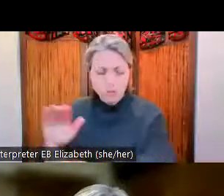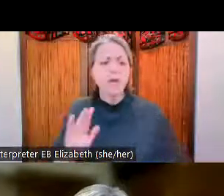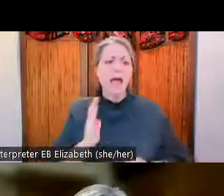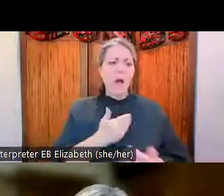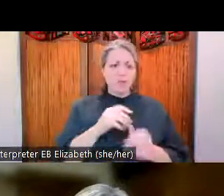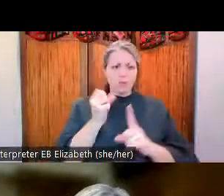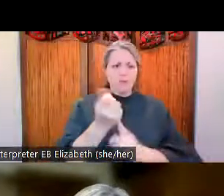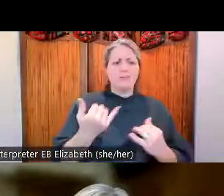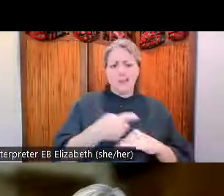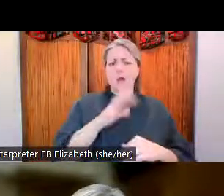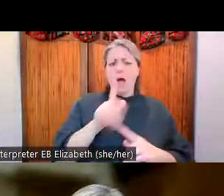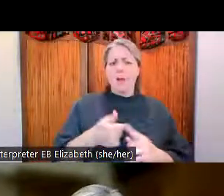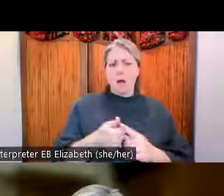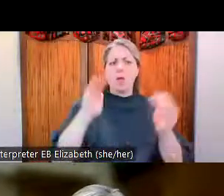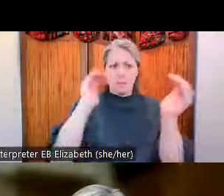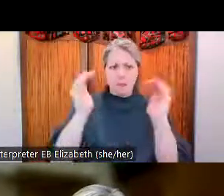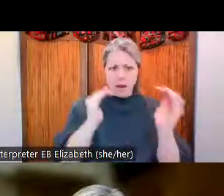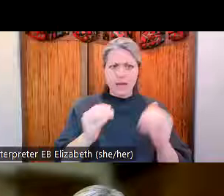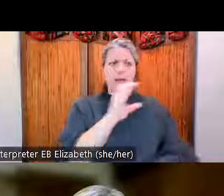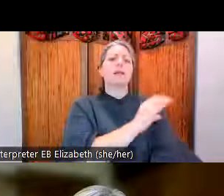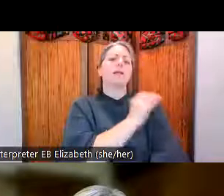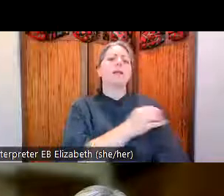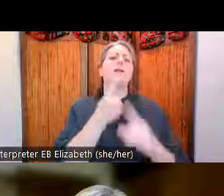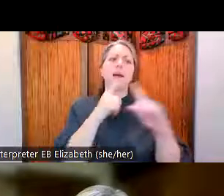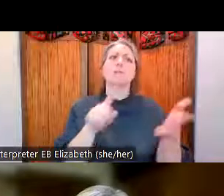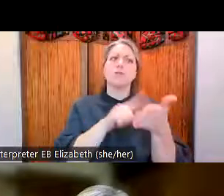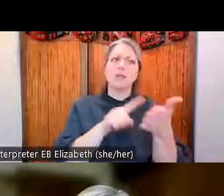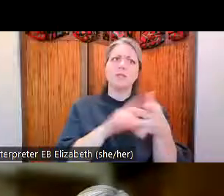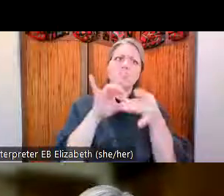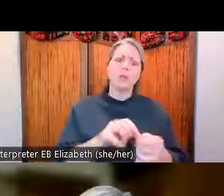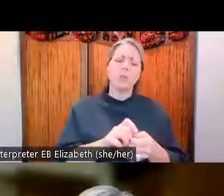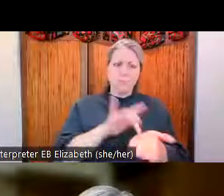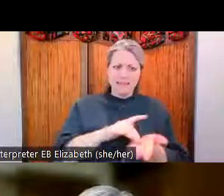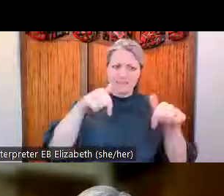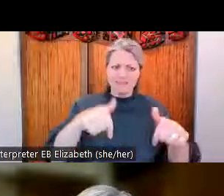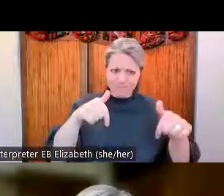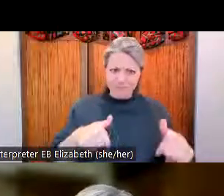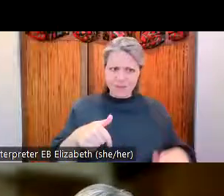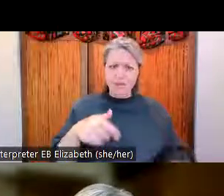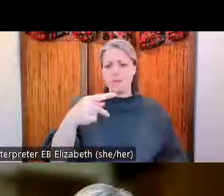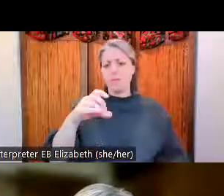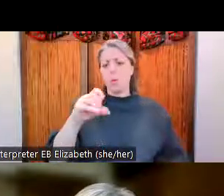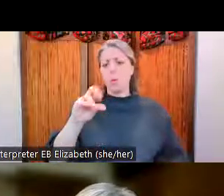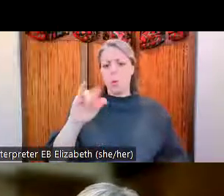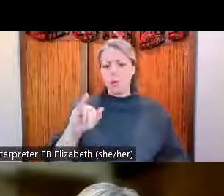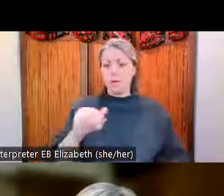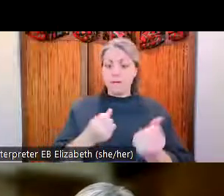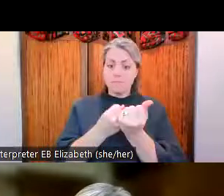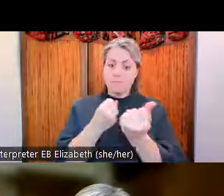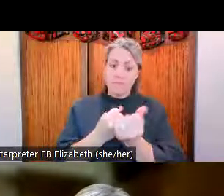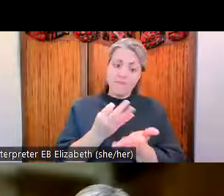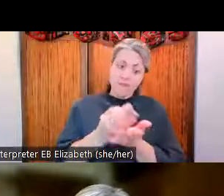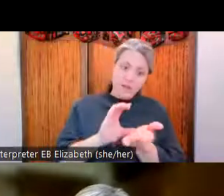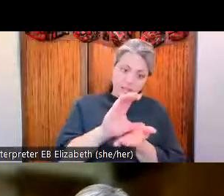that comparative clinical effective research is so important to PCORI and why it's mostly funded is because it